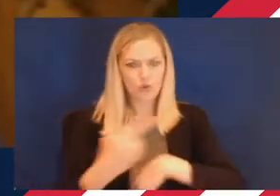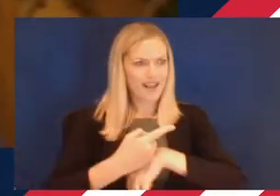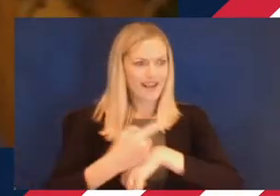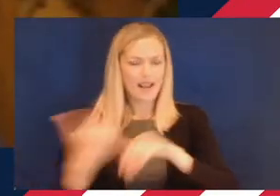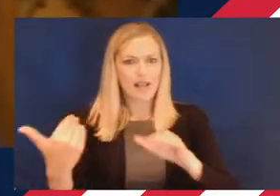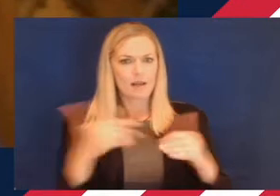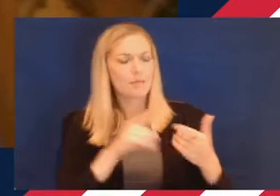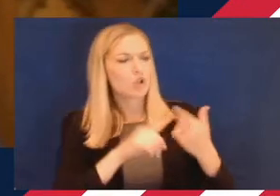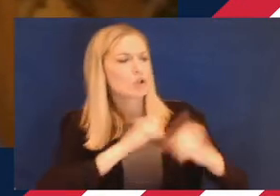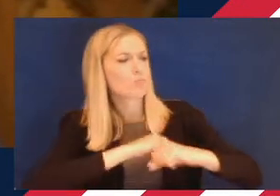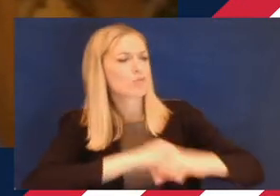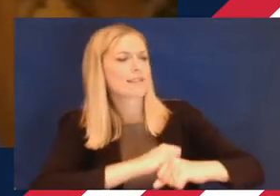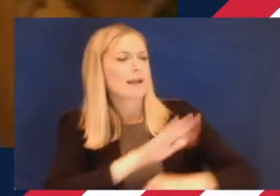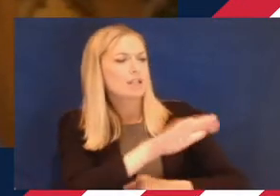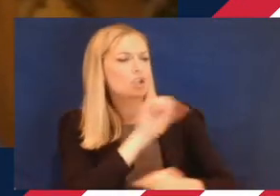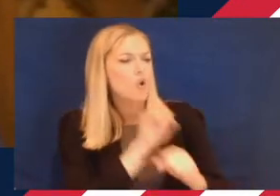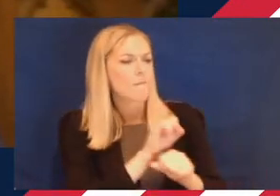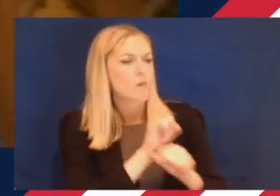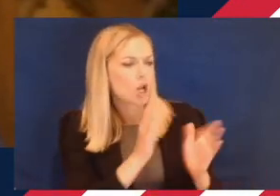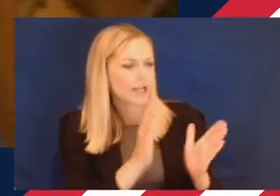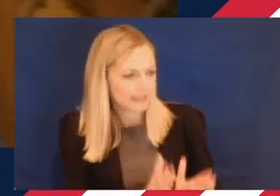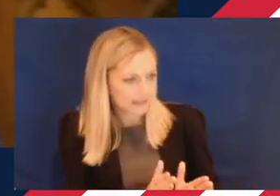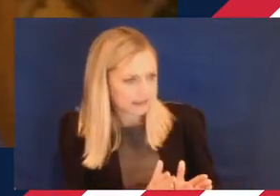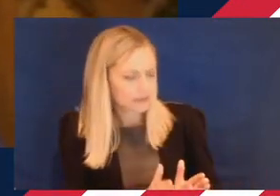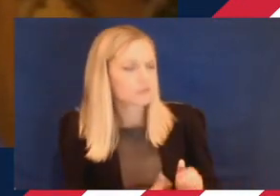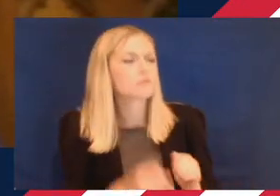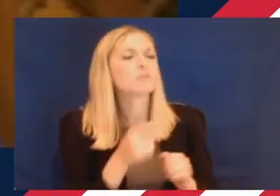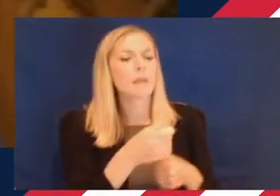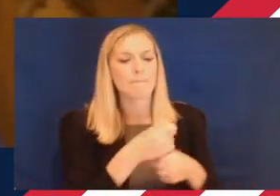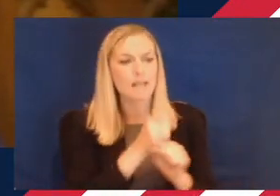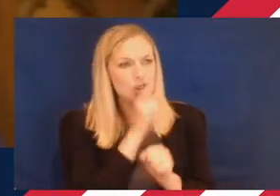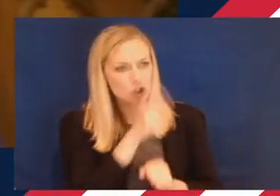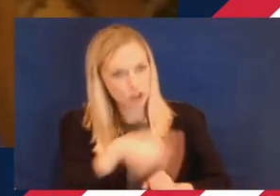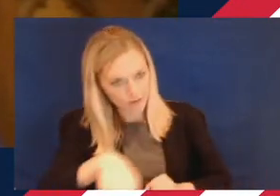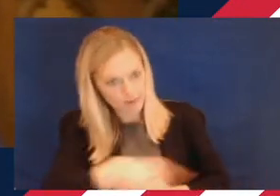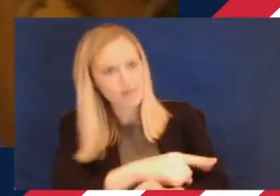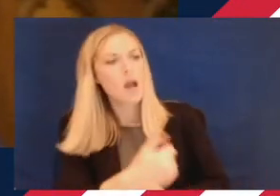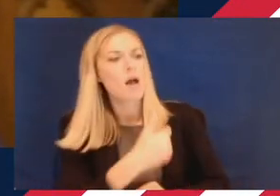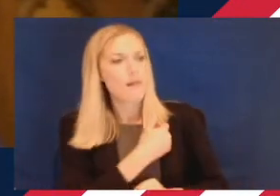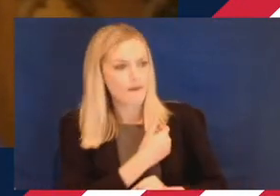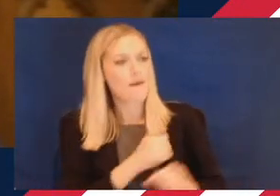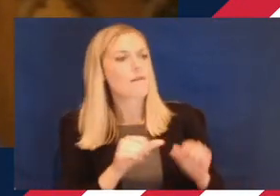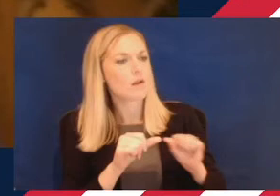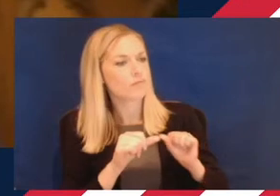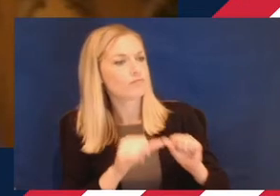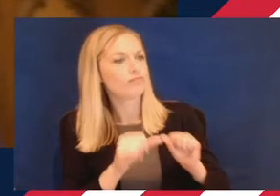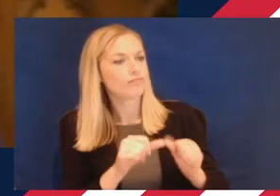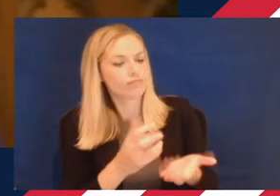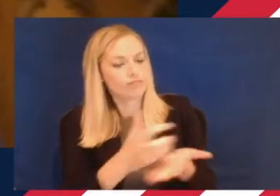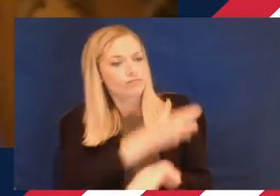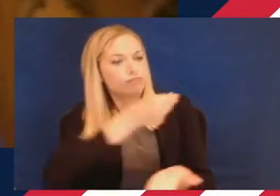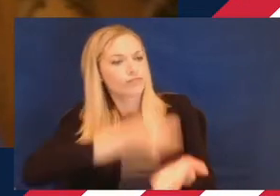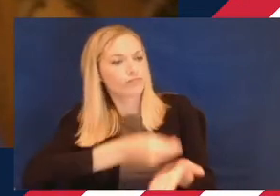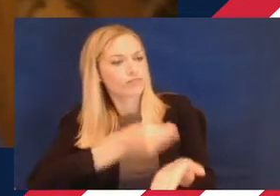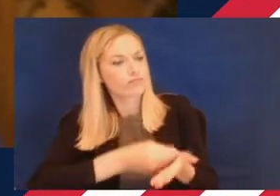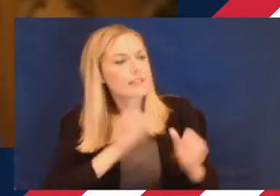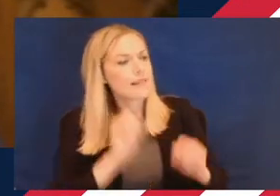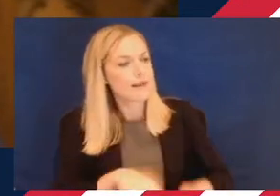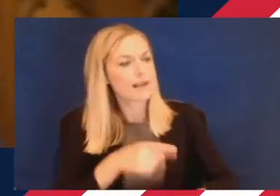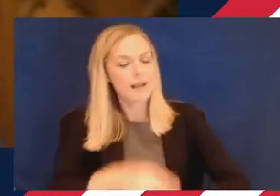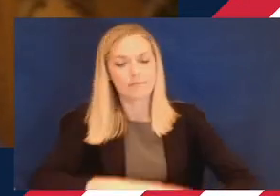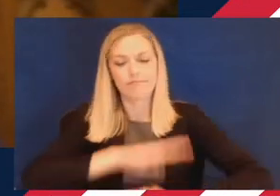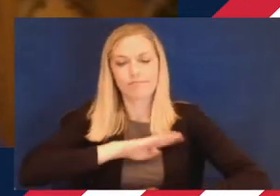your employees, making sure that they have a livable, family-sustaining wage. And do you have ideas on what we can